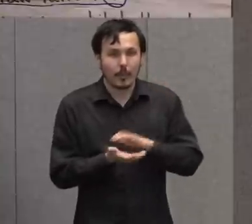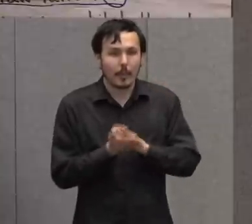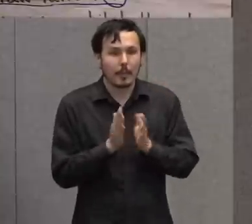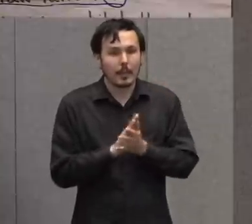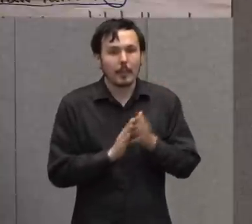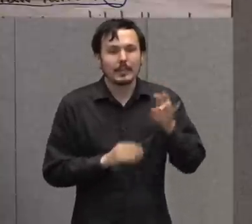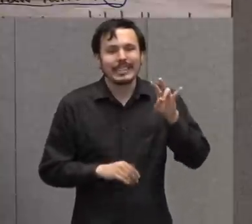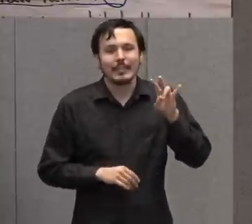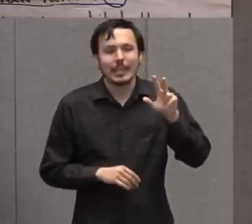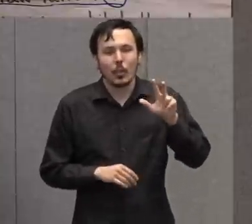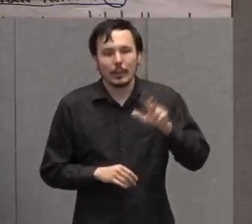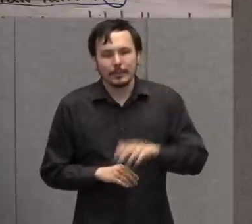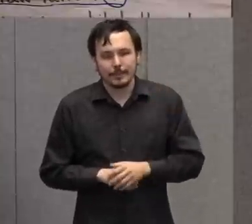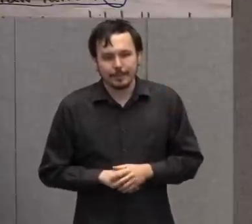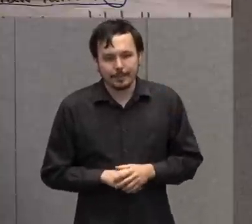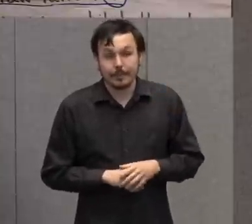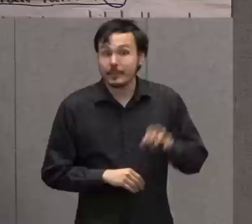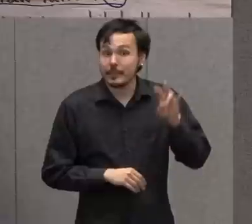73.